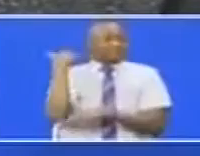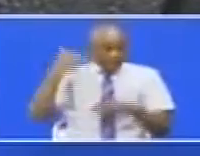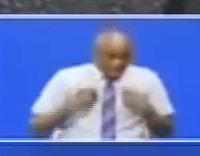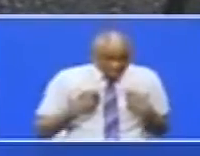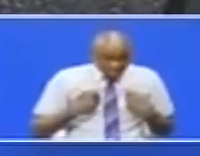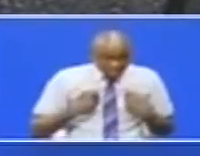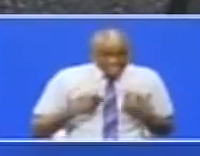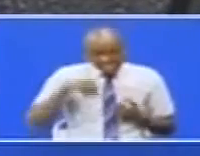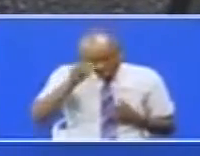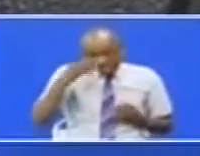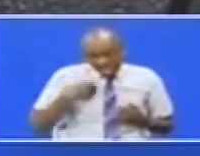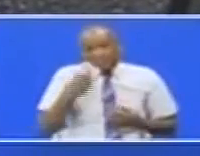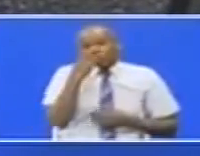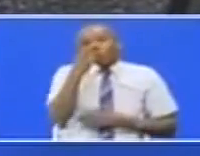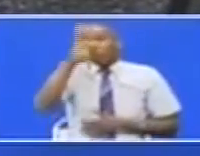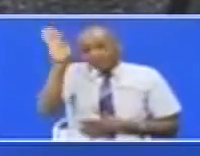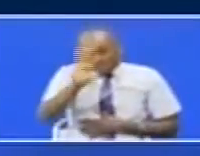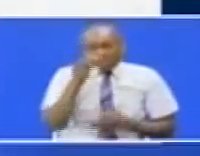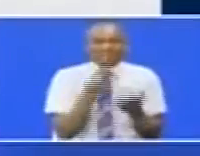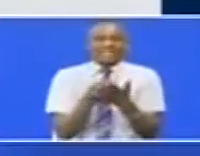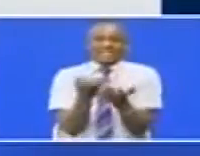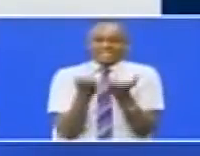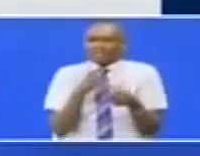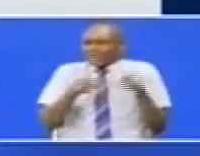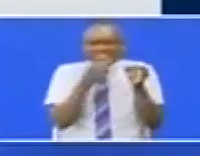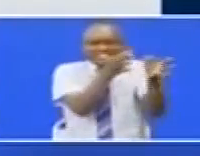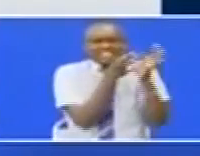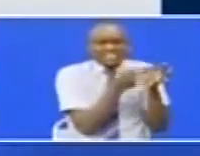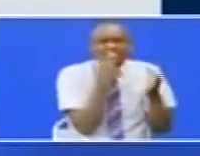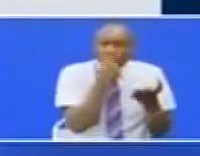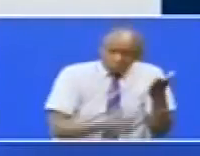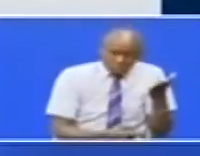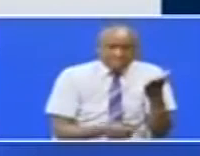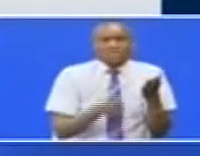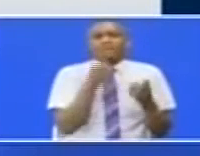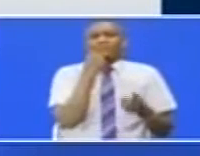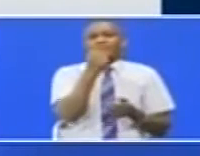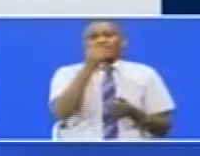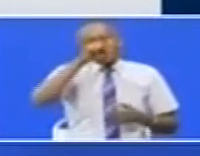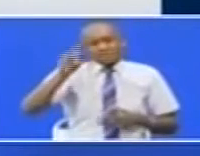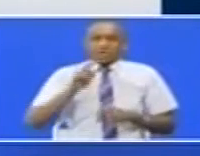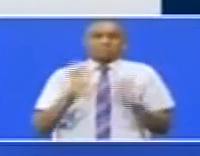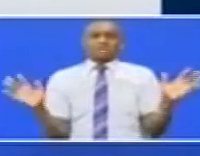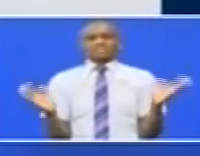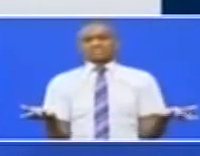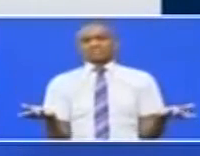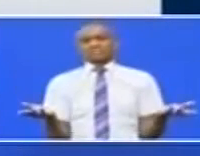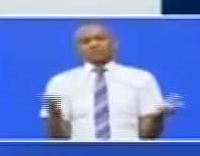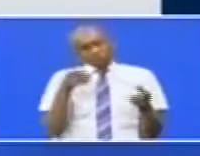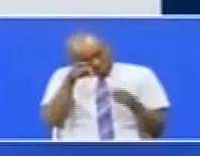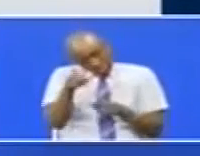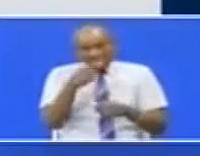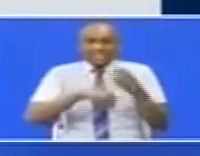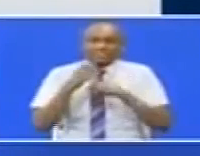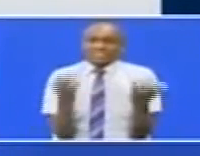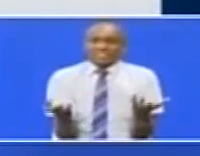at an estimated cost of 2 billion shillings, but Treasury only availed 500 million shillings for the